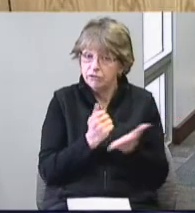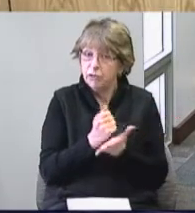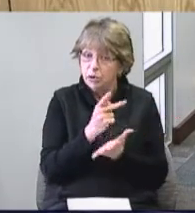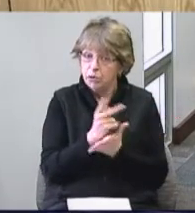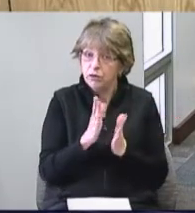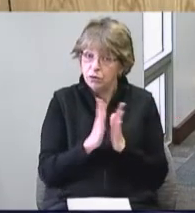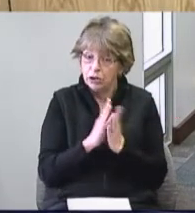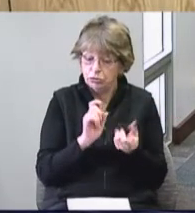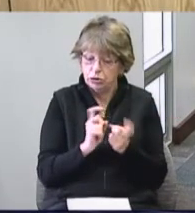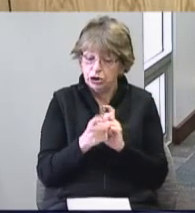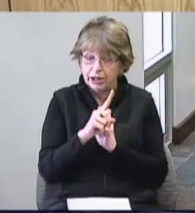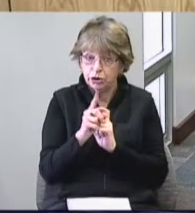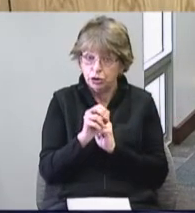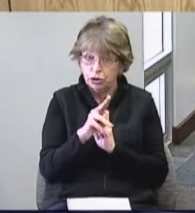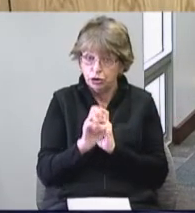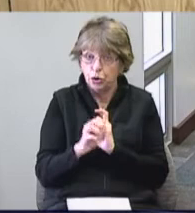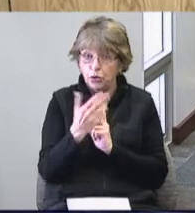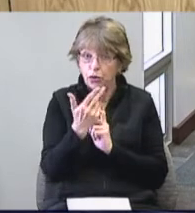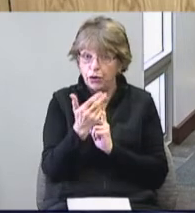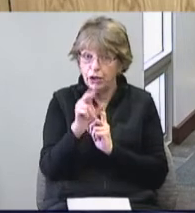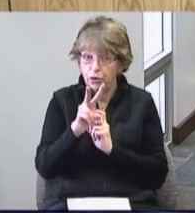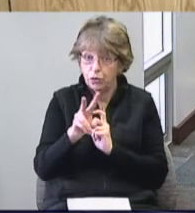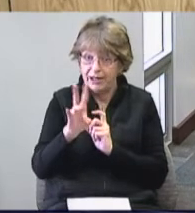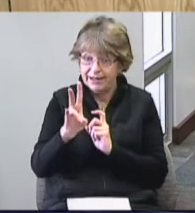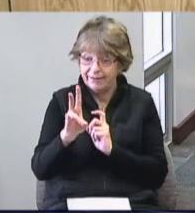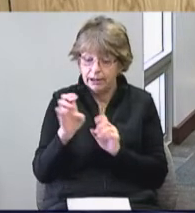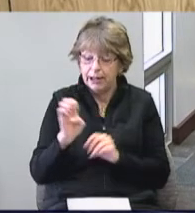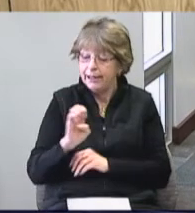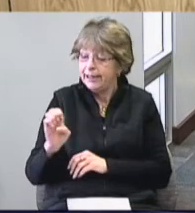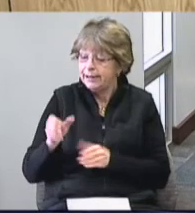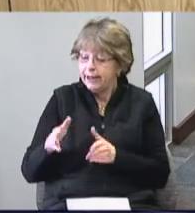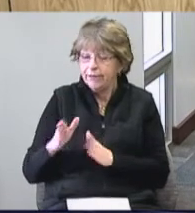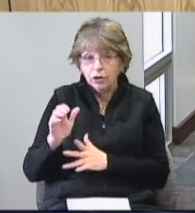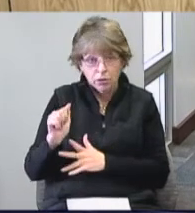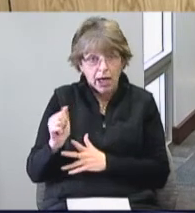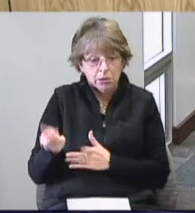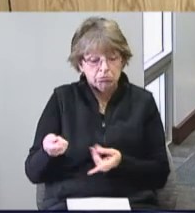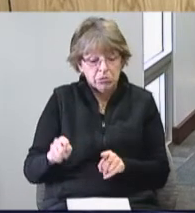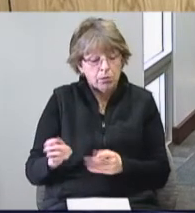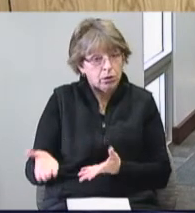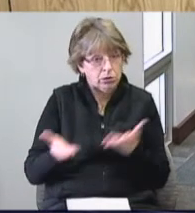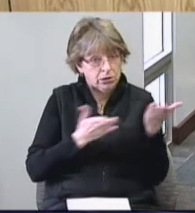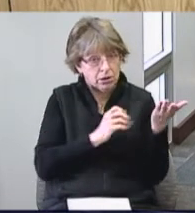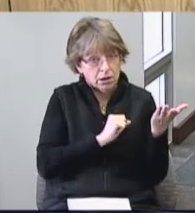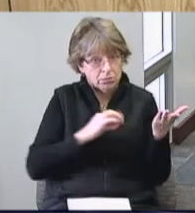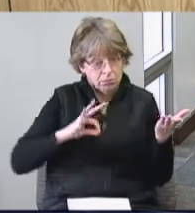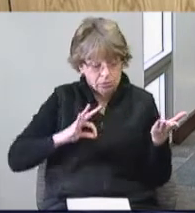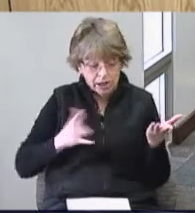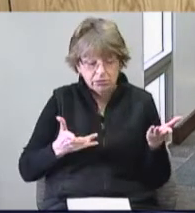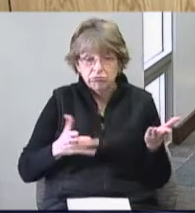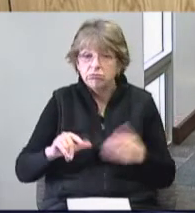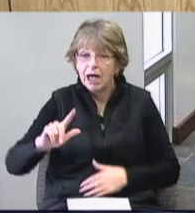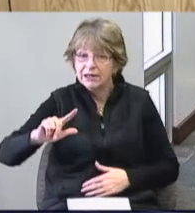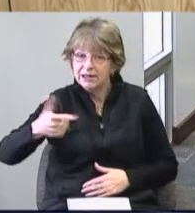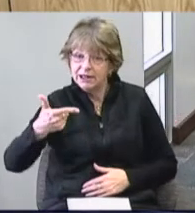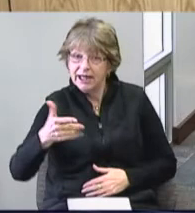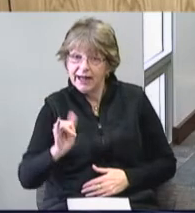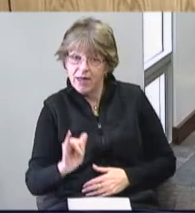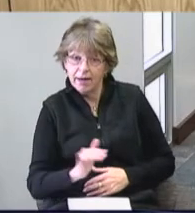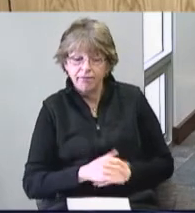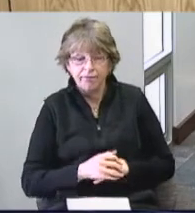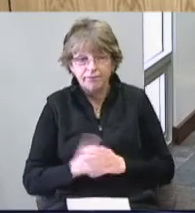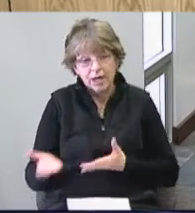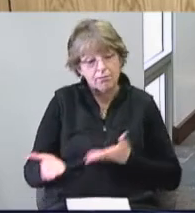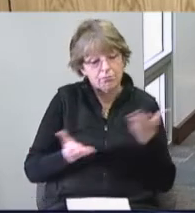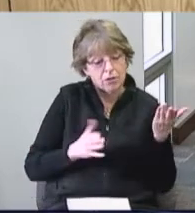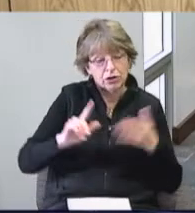request to rezone 1327 East Avenue A as recommended by staff. I'll second. We have a